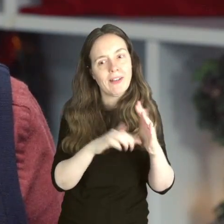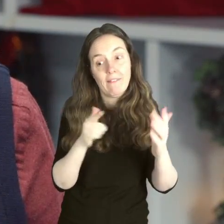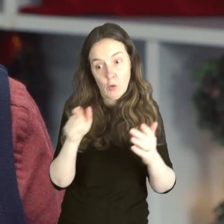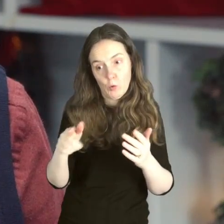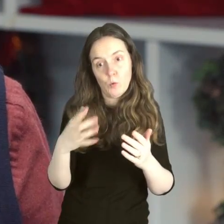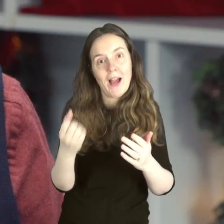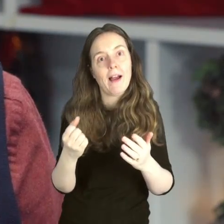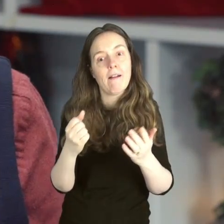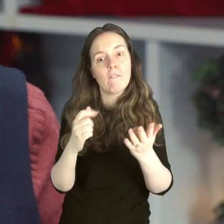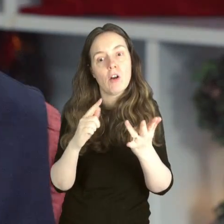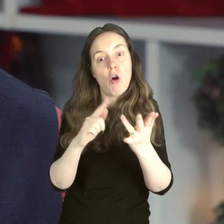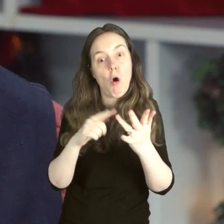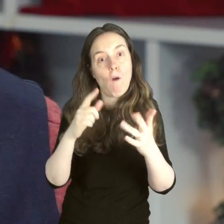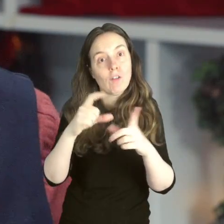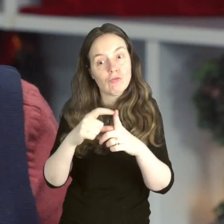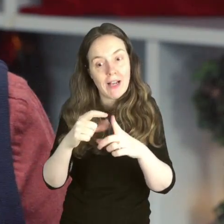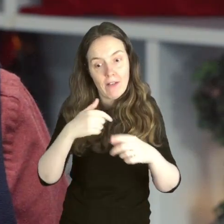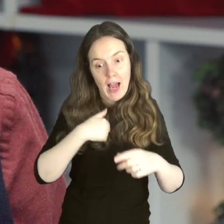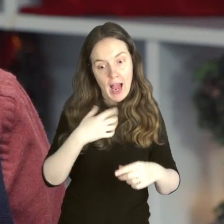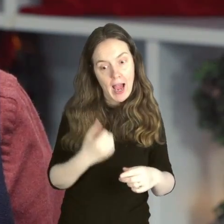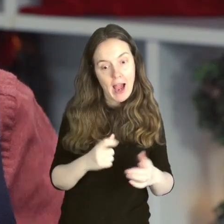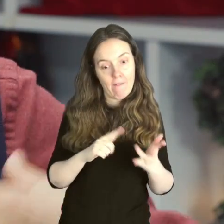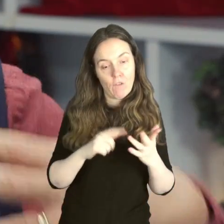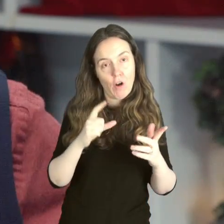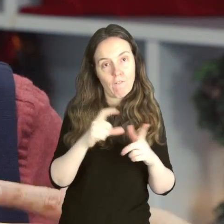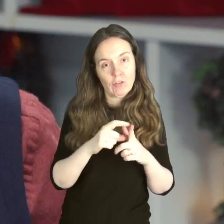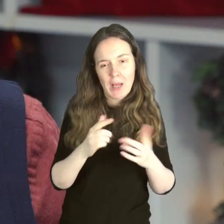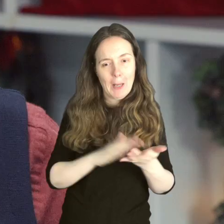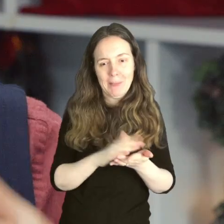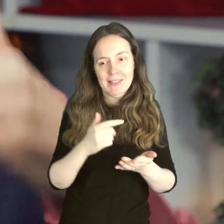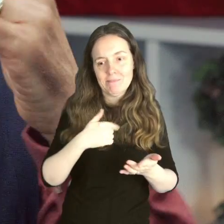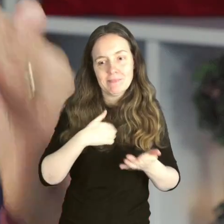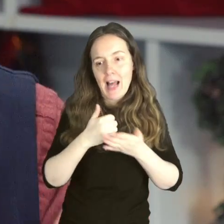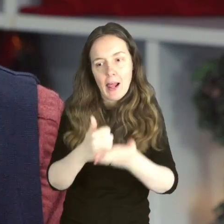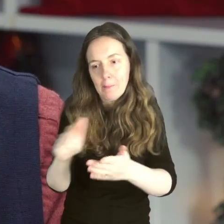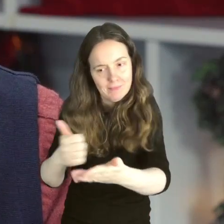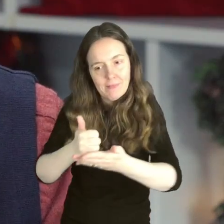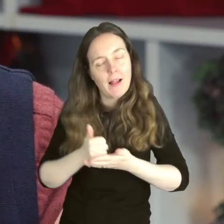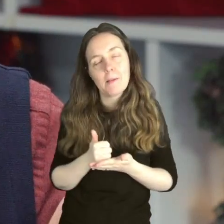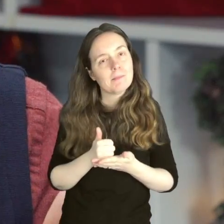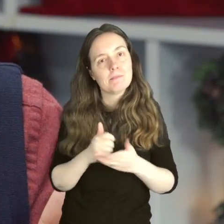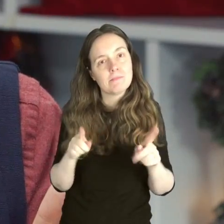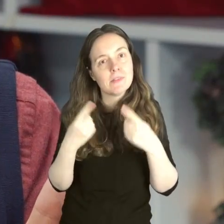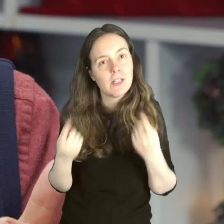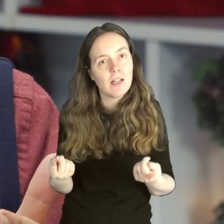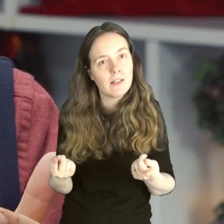I've got an overdraft, you can't help me and I can't help you.